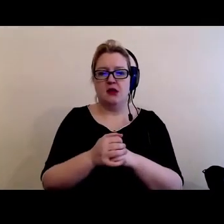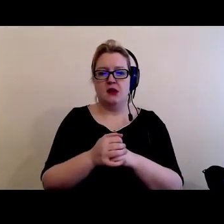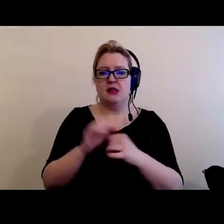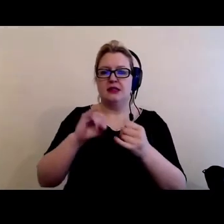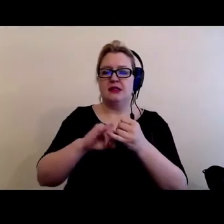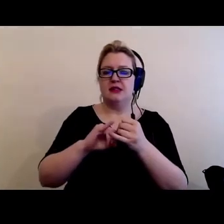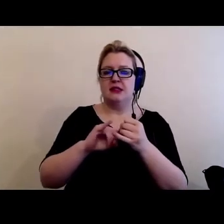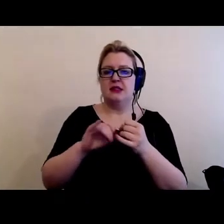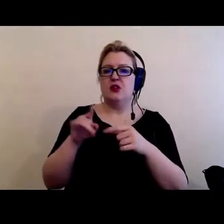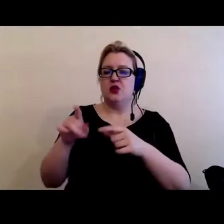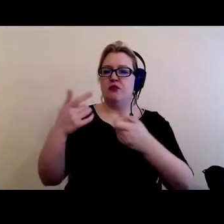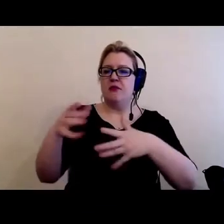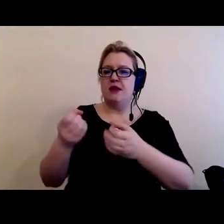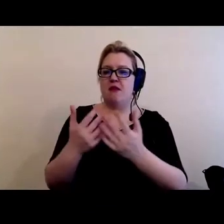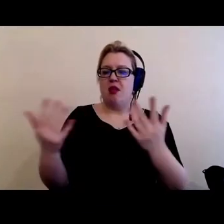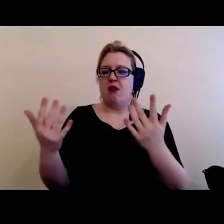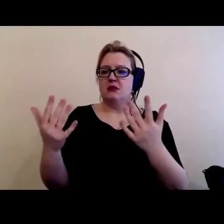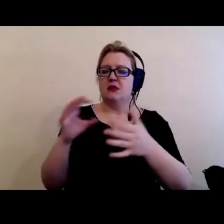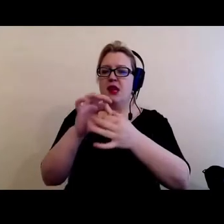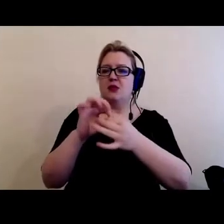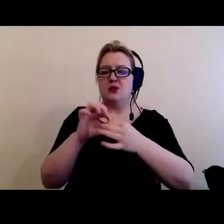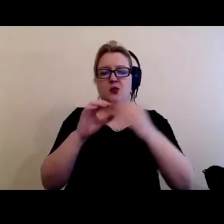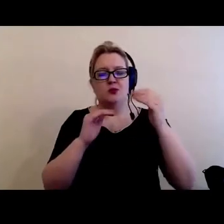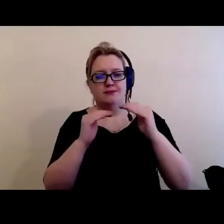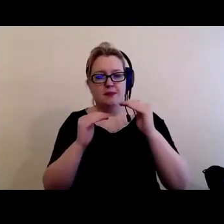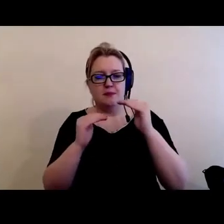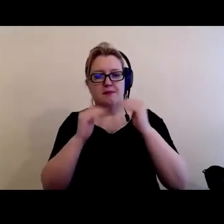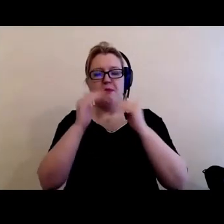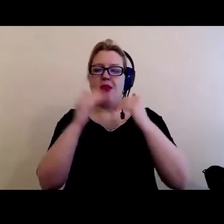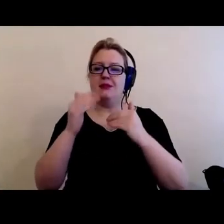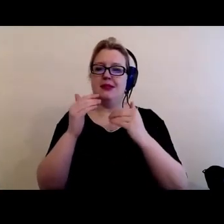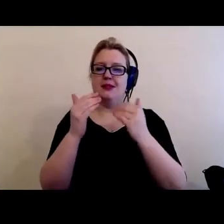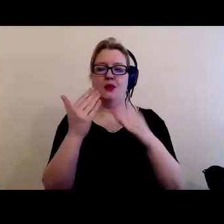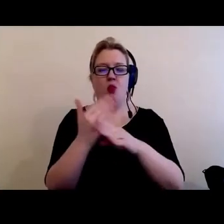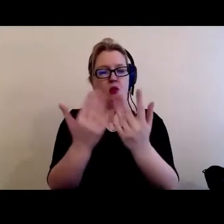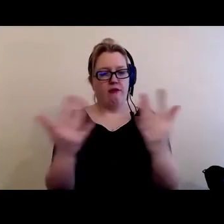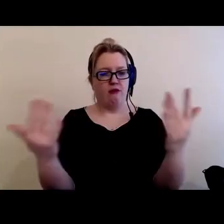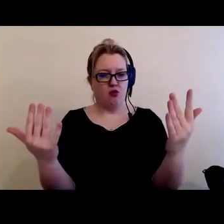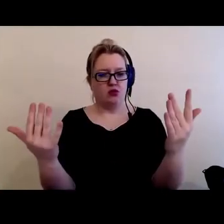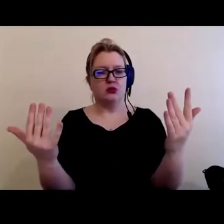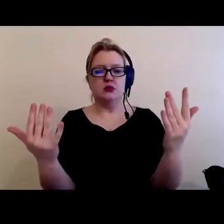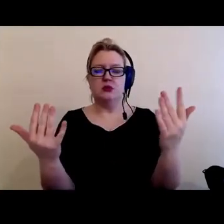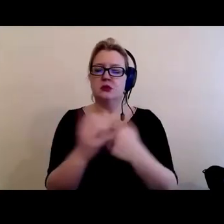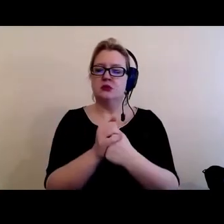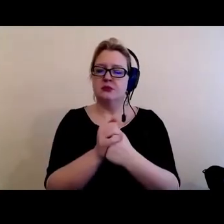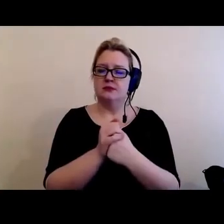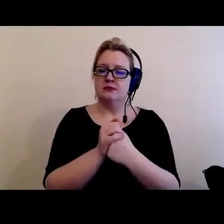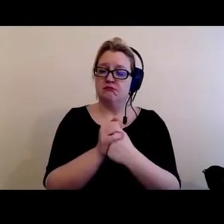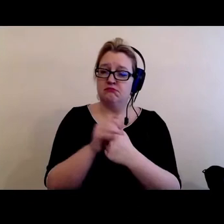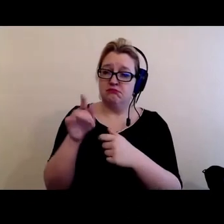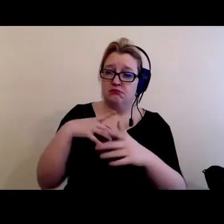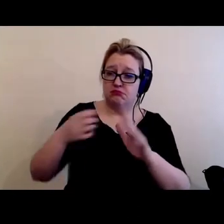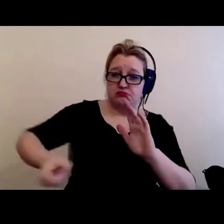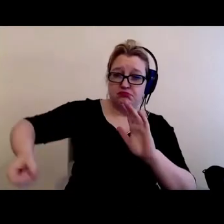across health and social care. So is there anything that you would sort of add to what has just been discussed